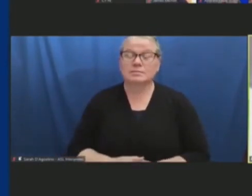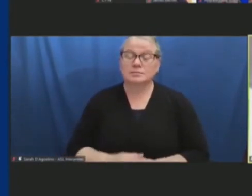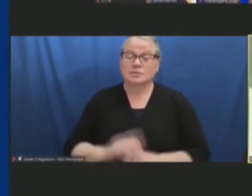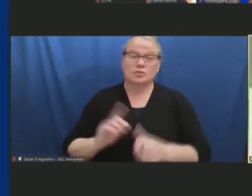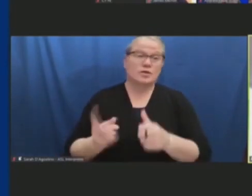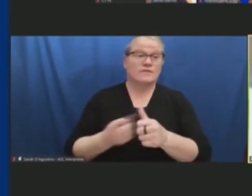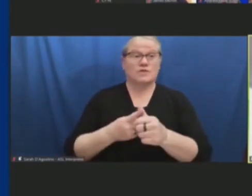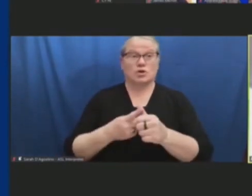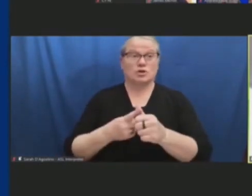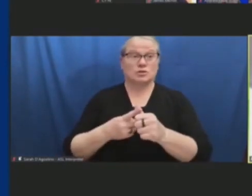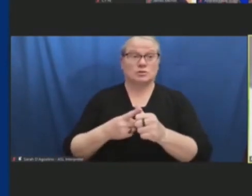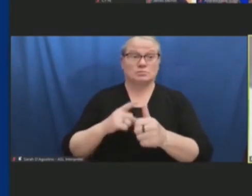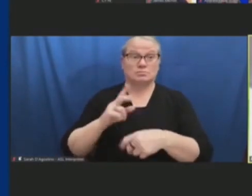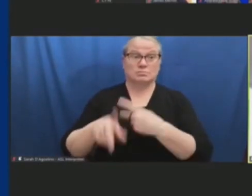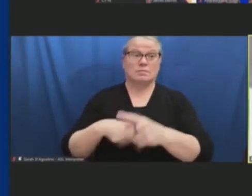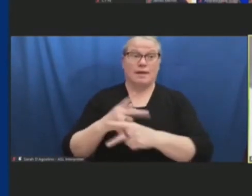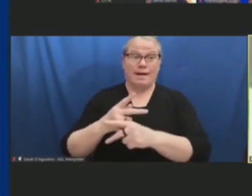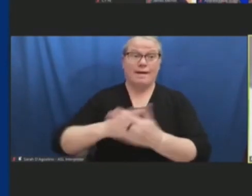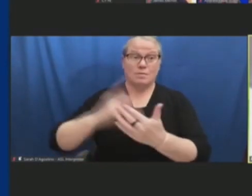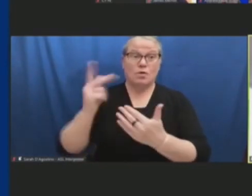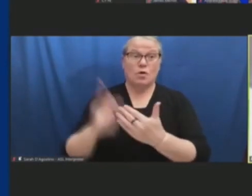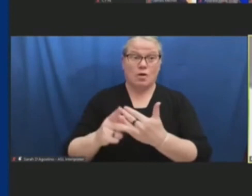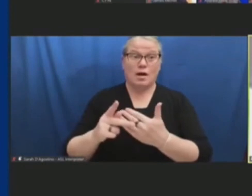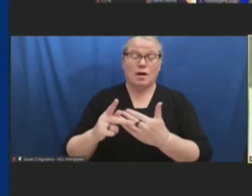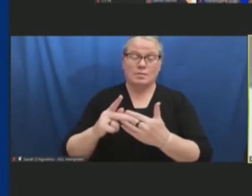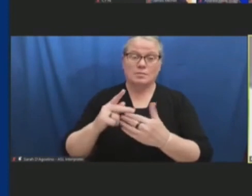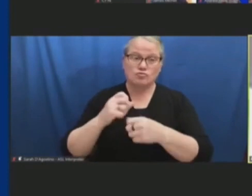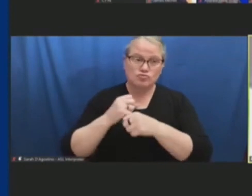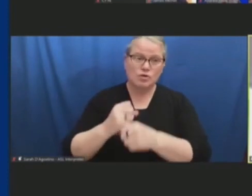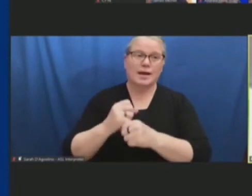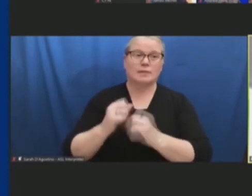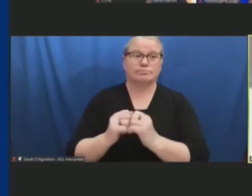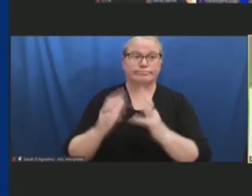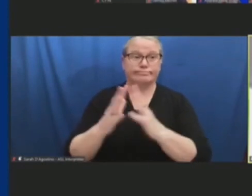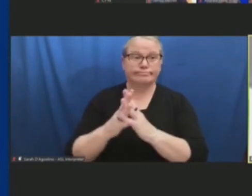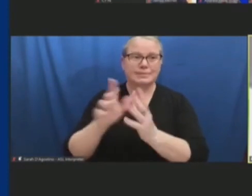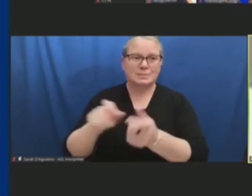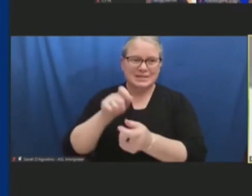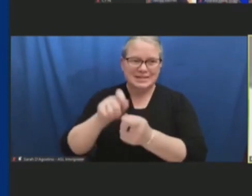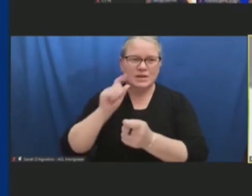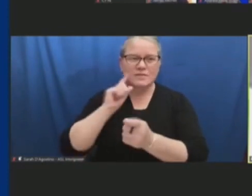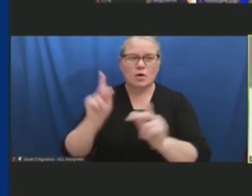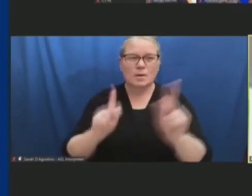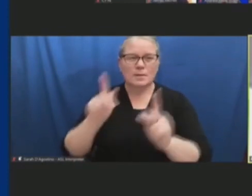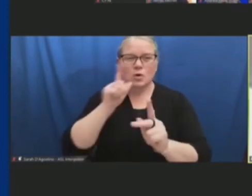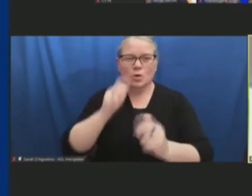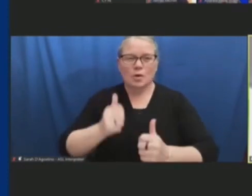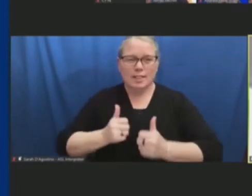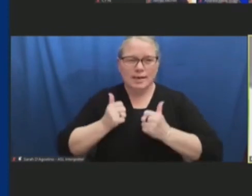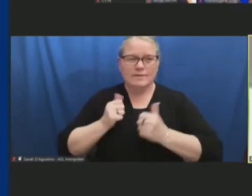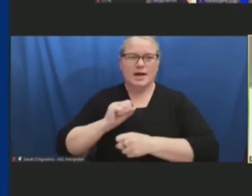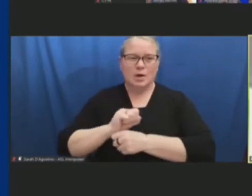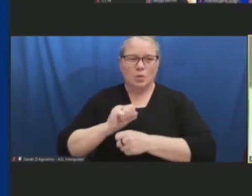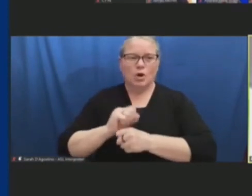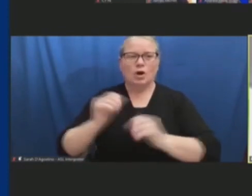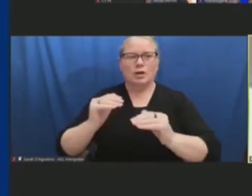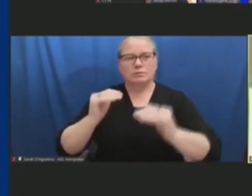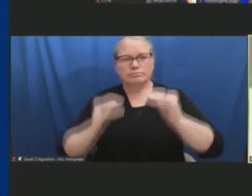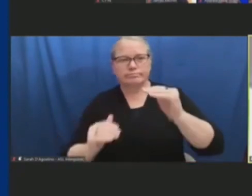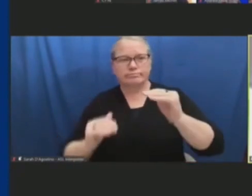kind actually, specifically created for individuals who live and work in underserved communities in